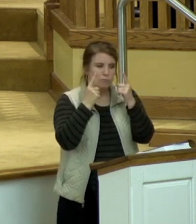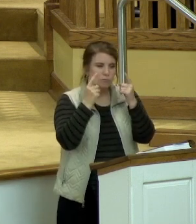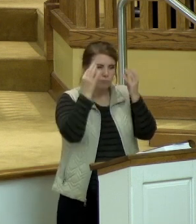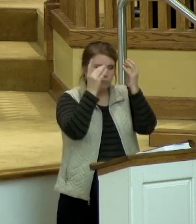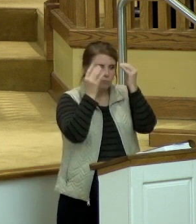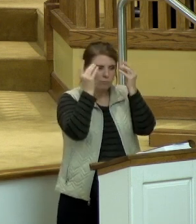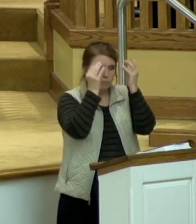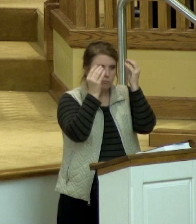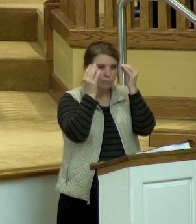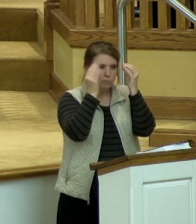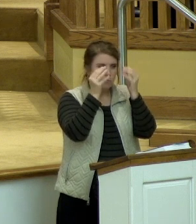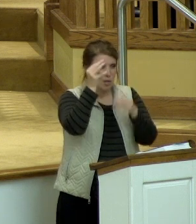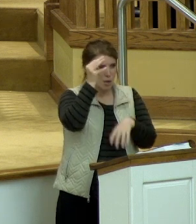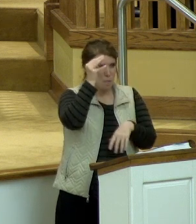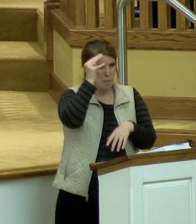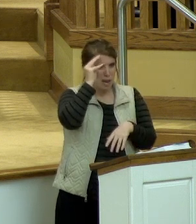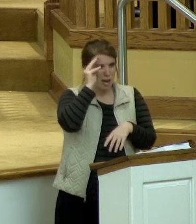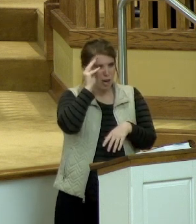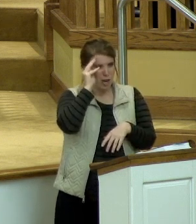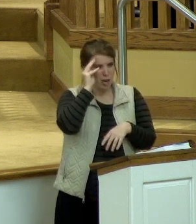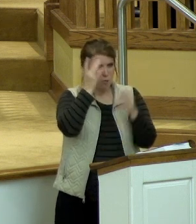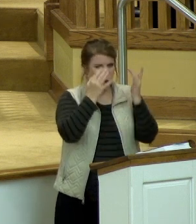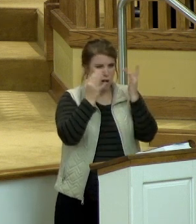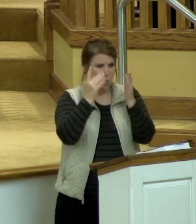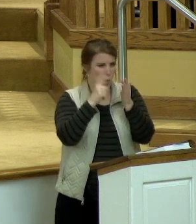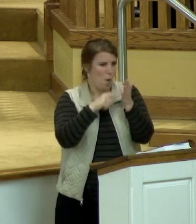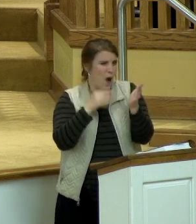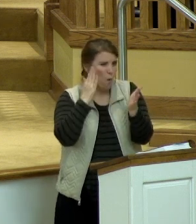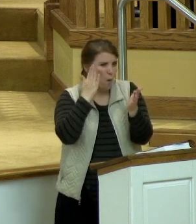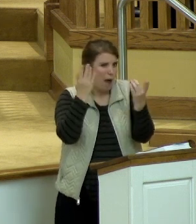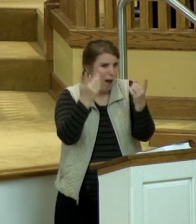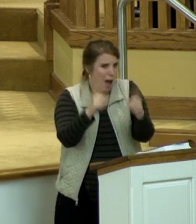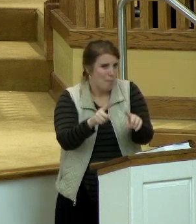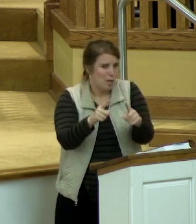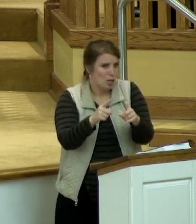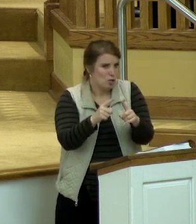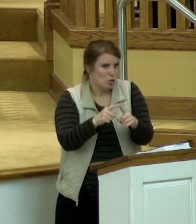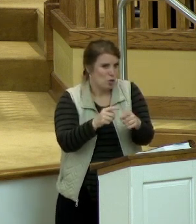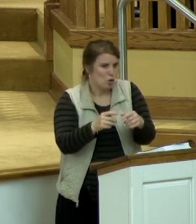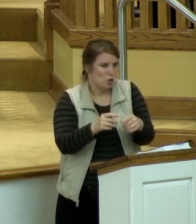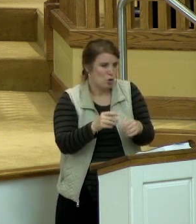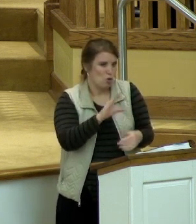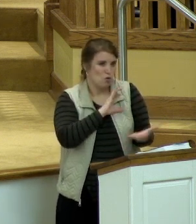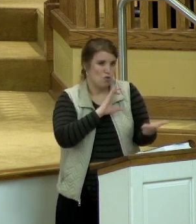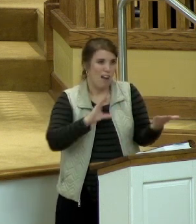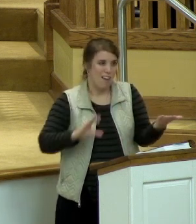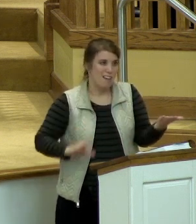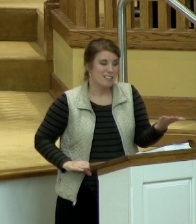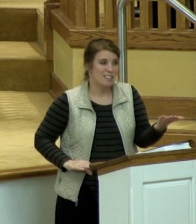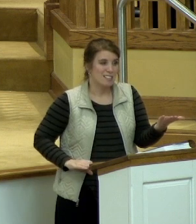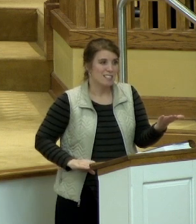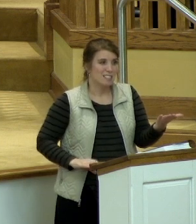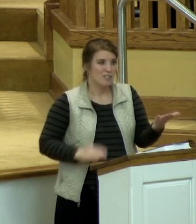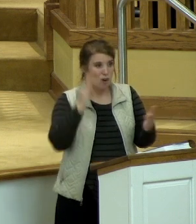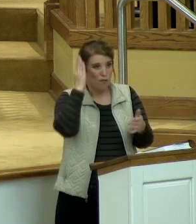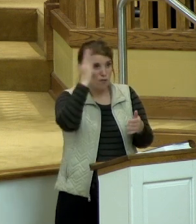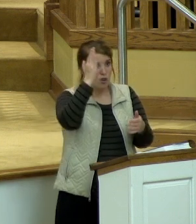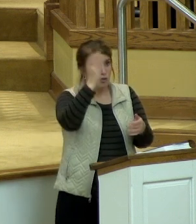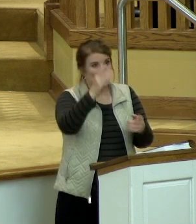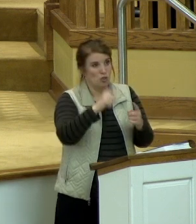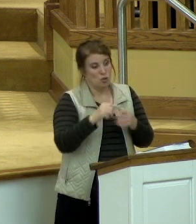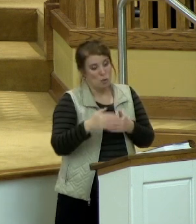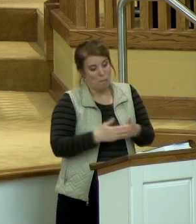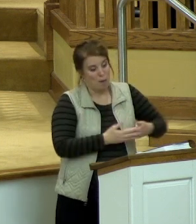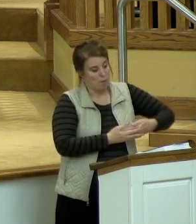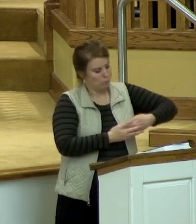knowing what was going to happen to Christ. I'm sure she had to be thinking about that and what was going to be happening next and coming in the future to her baby Jesus she